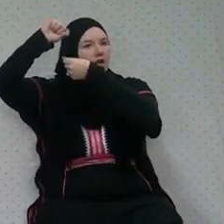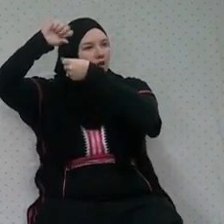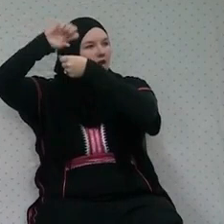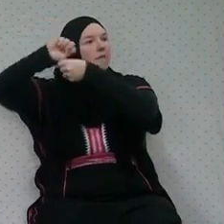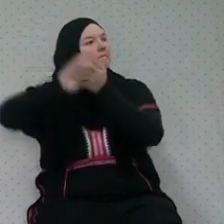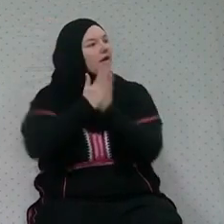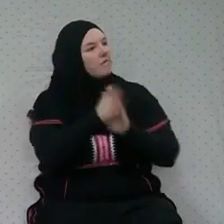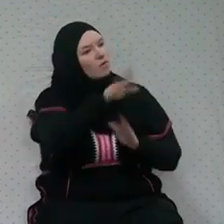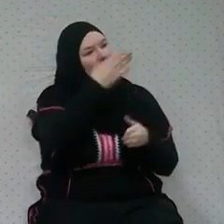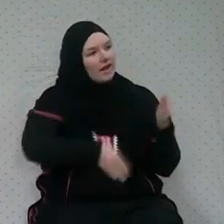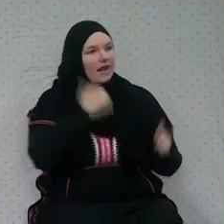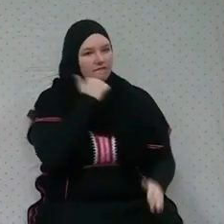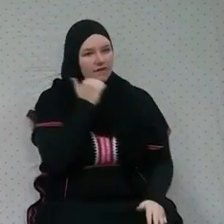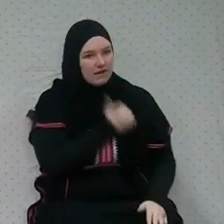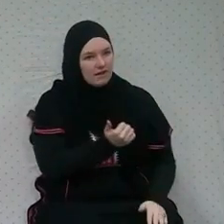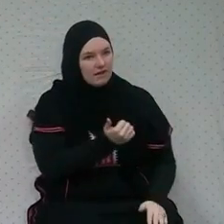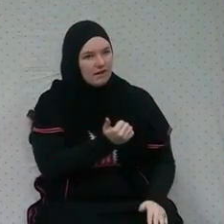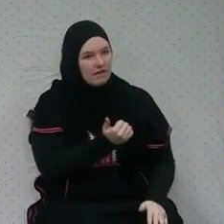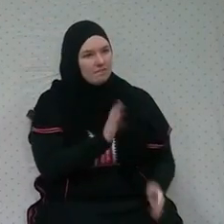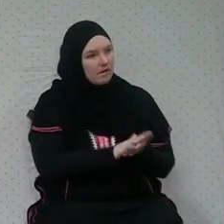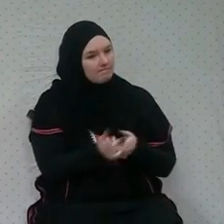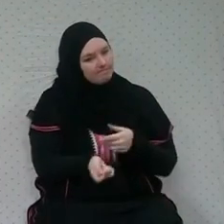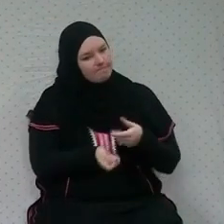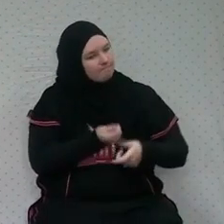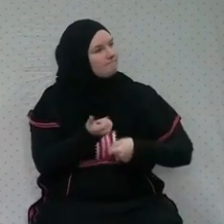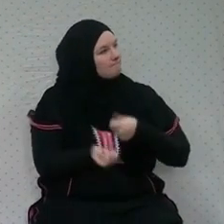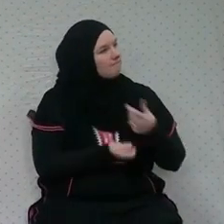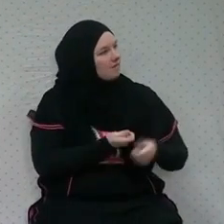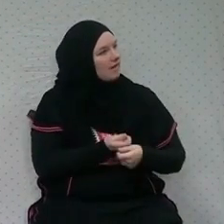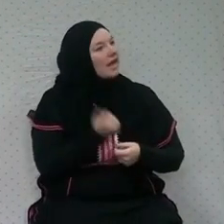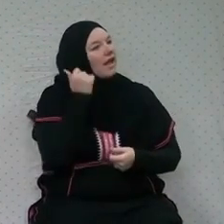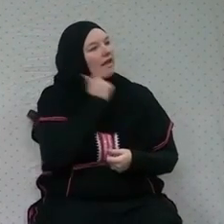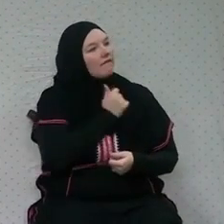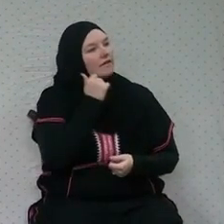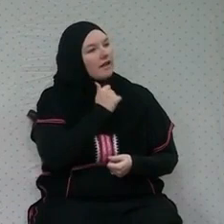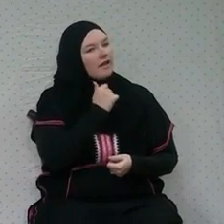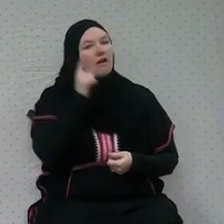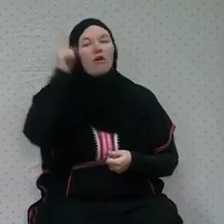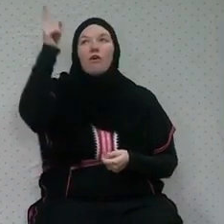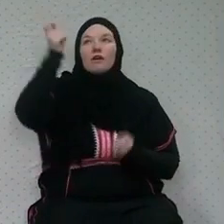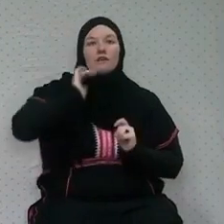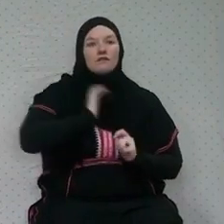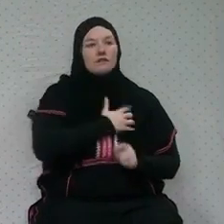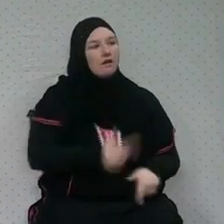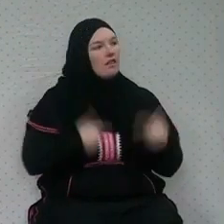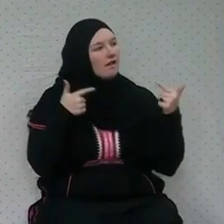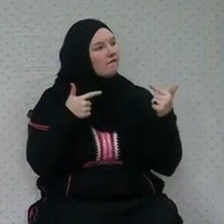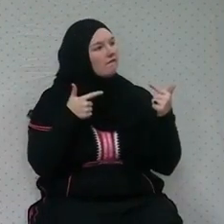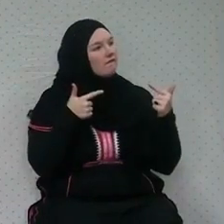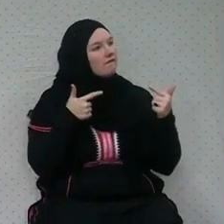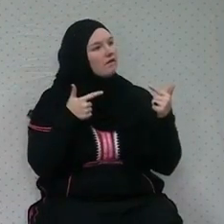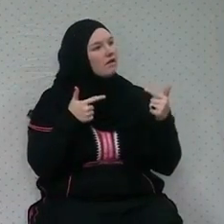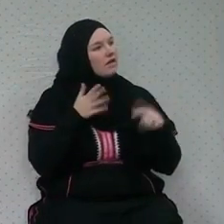every single day, every single hour. And Allah gives us our life in segments of